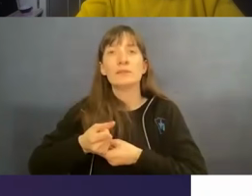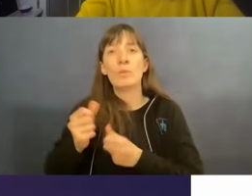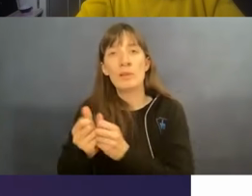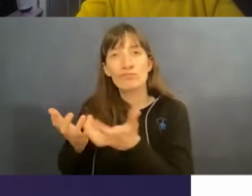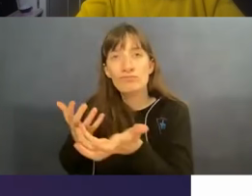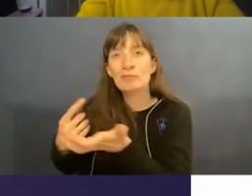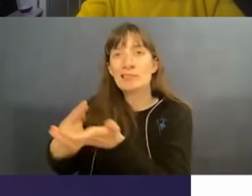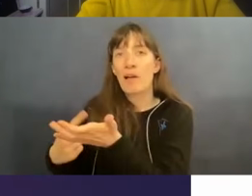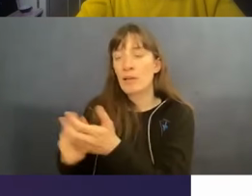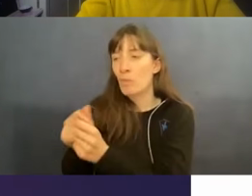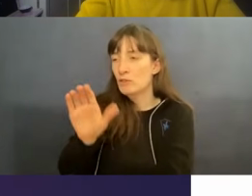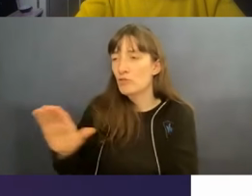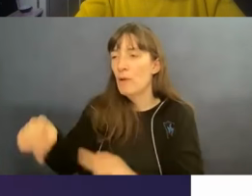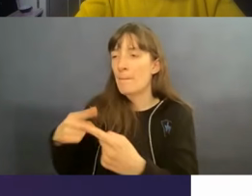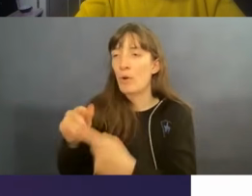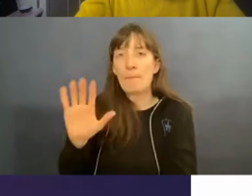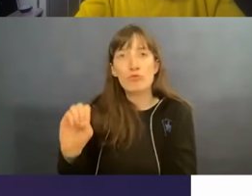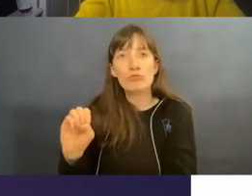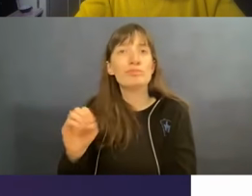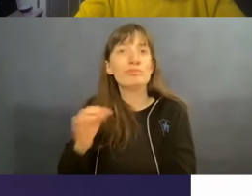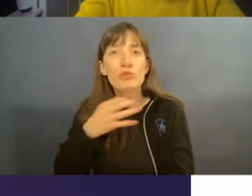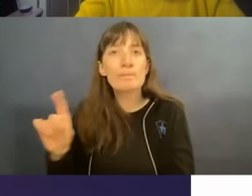about abuse.